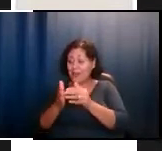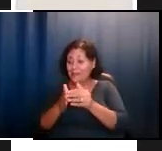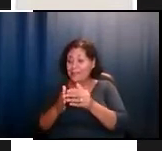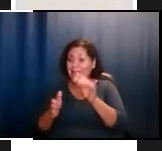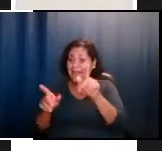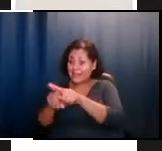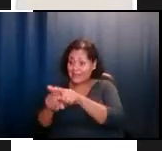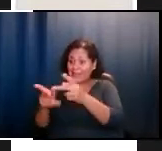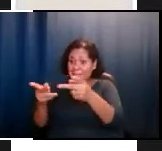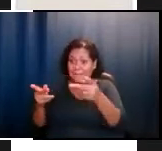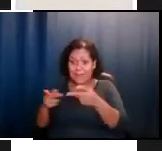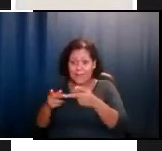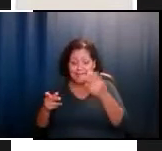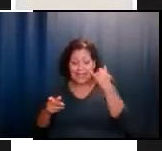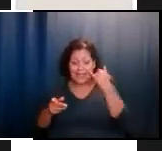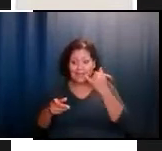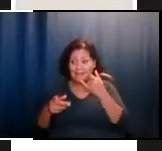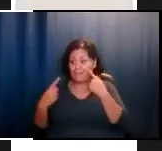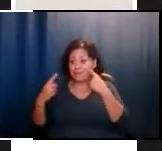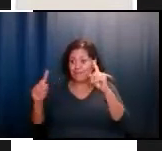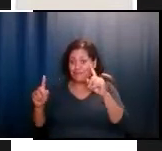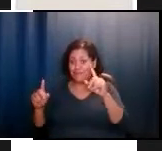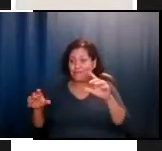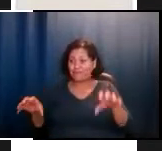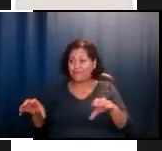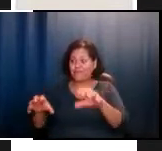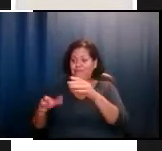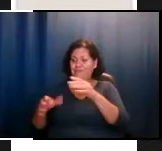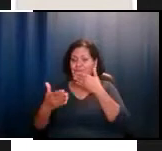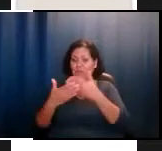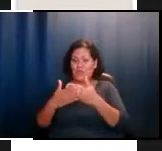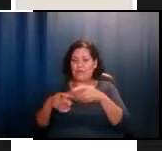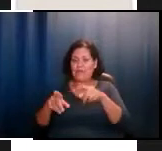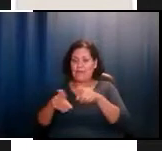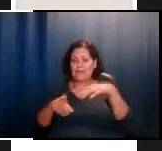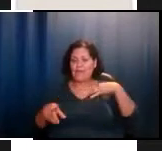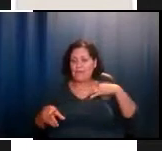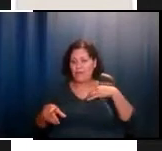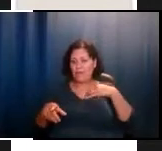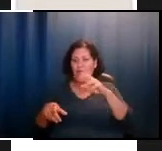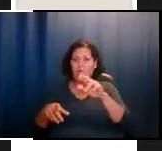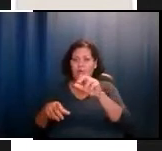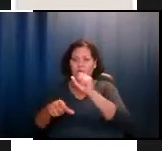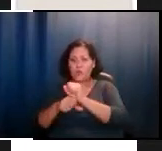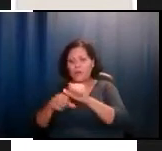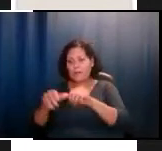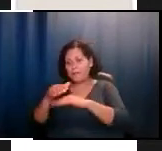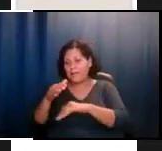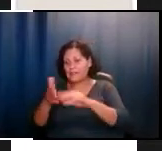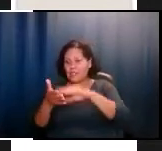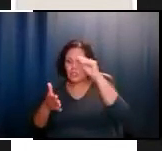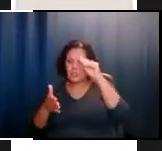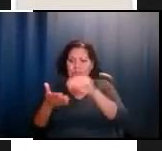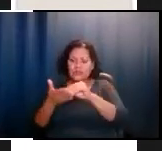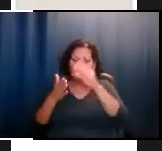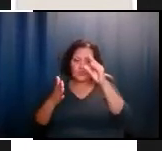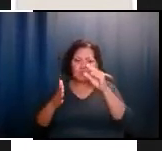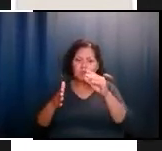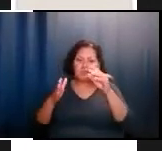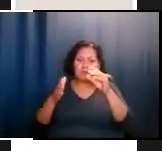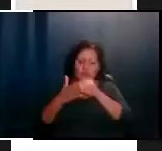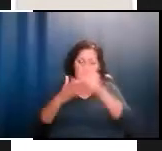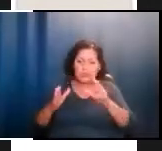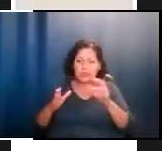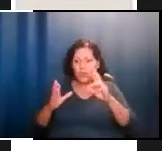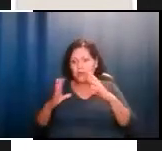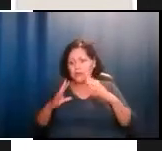location, right? I mean, if they're doing well there as a volunteer or as a work-based learning student or client, then when a